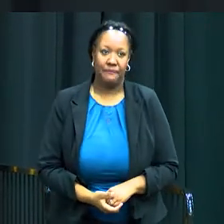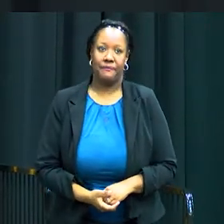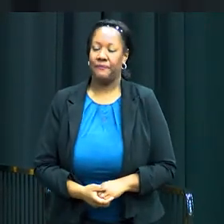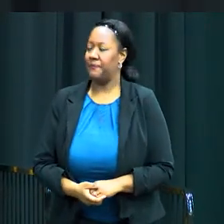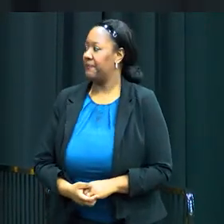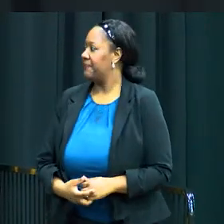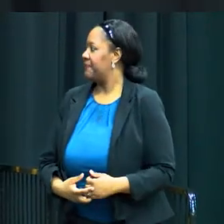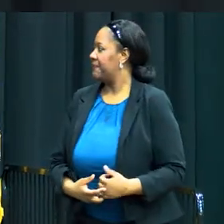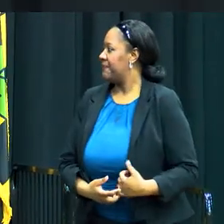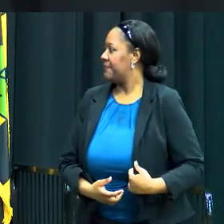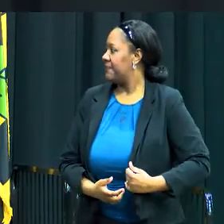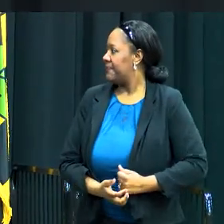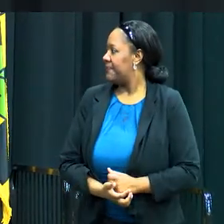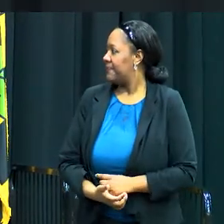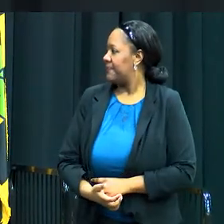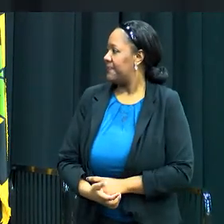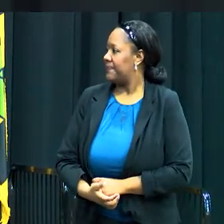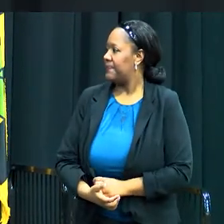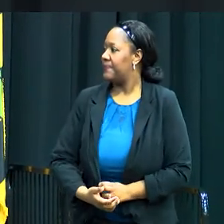Okay.